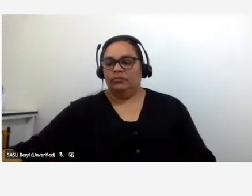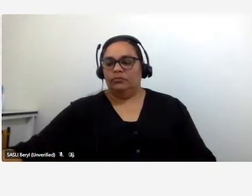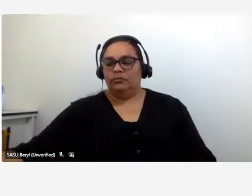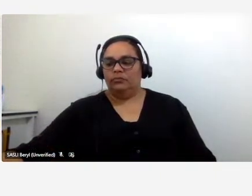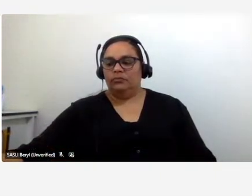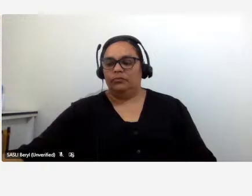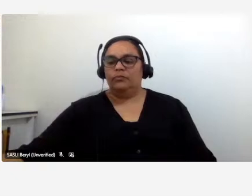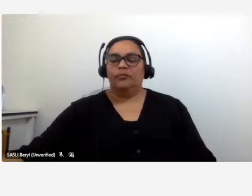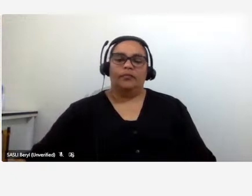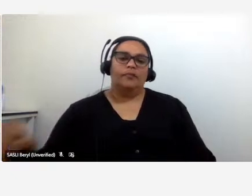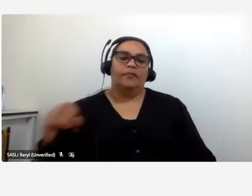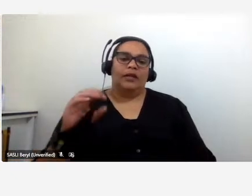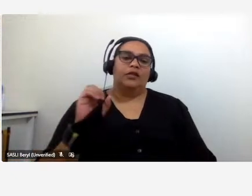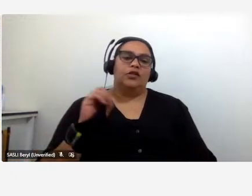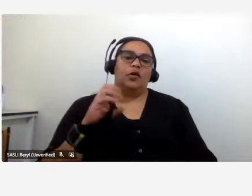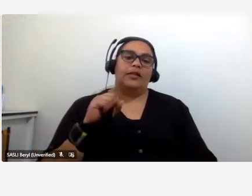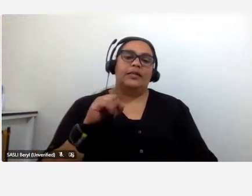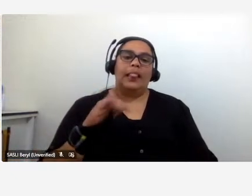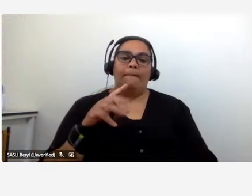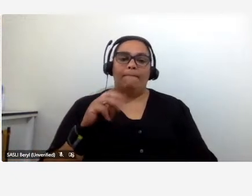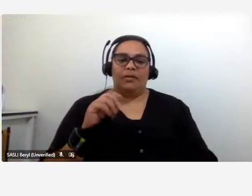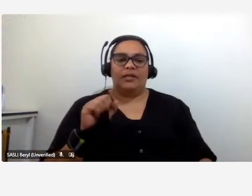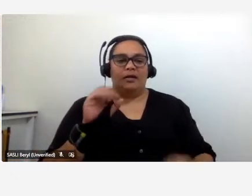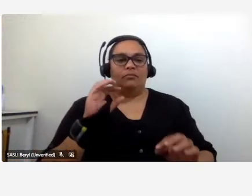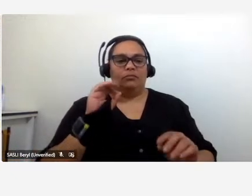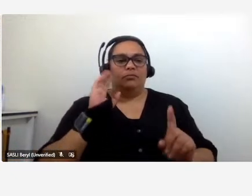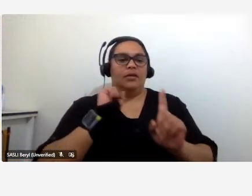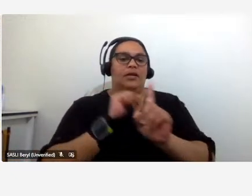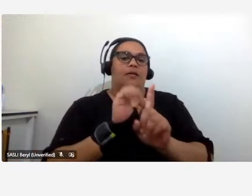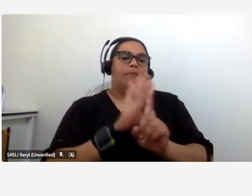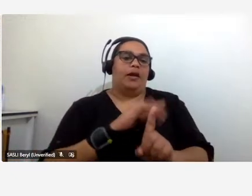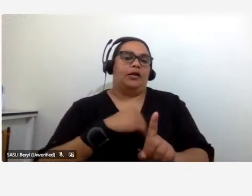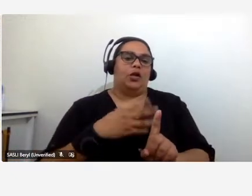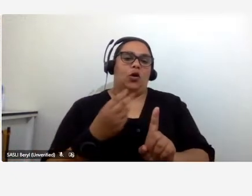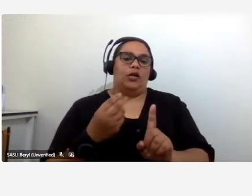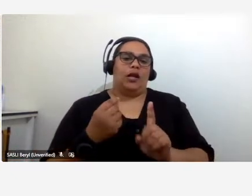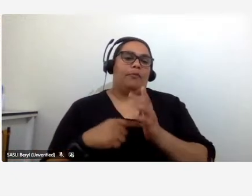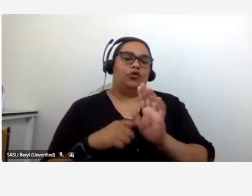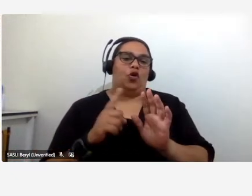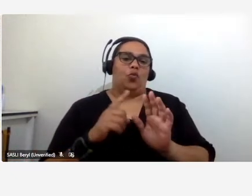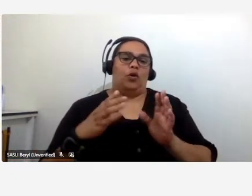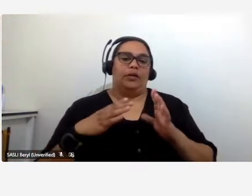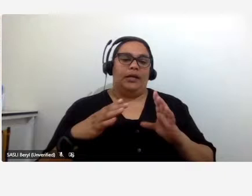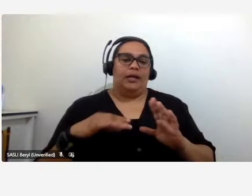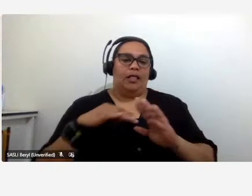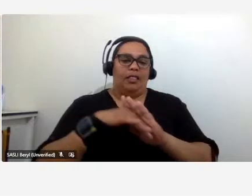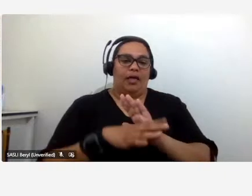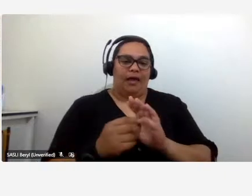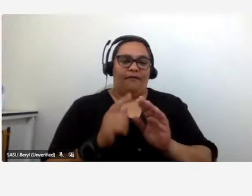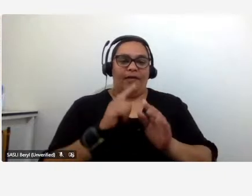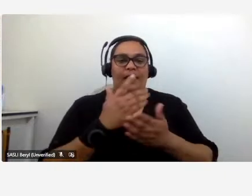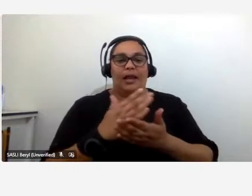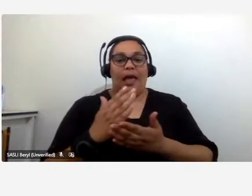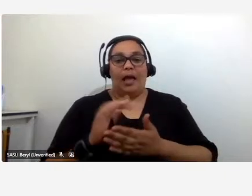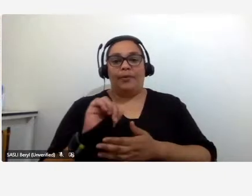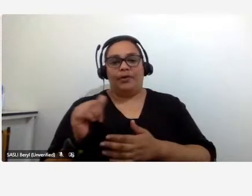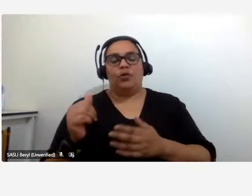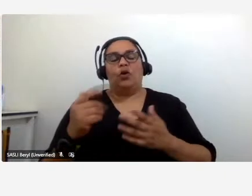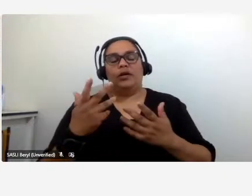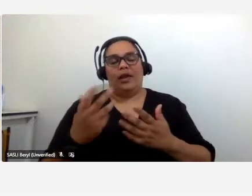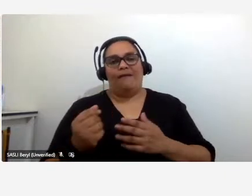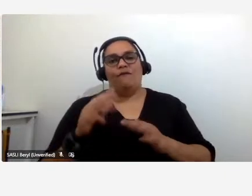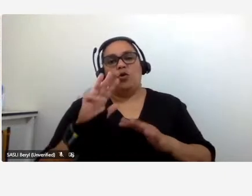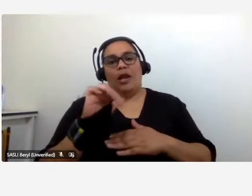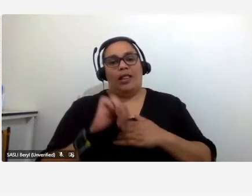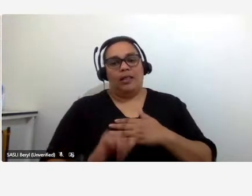Yes, so the SLIMS crash had a direct impact on our numbers showing a decline. The libraries were manual for about